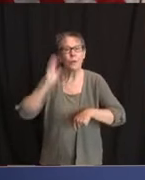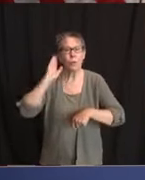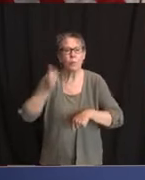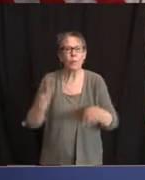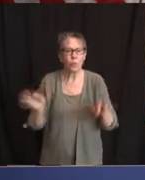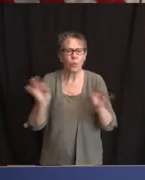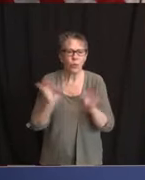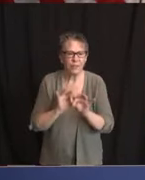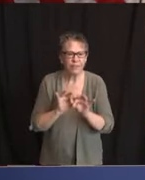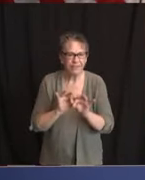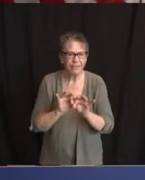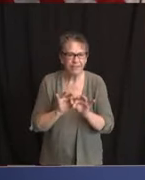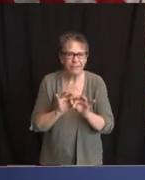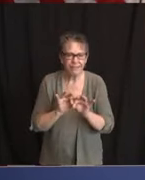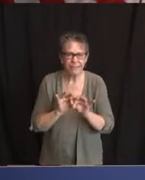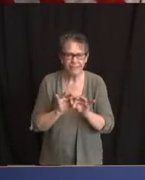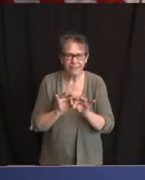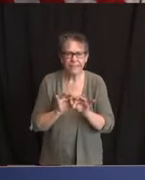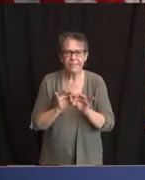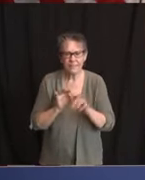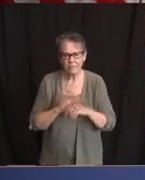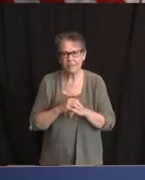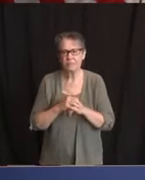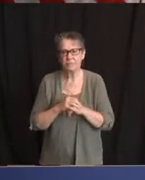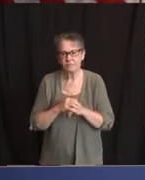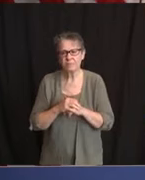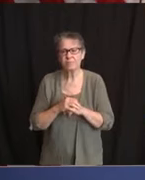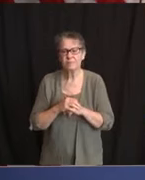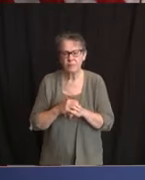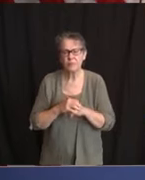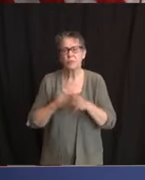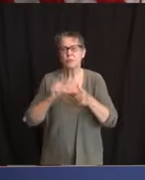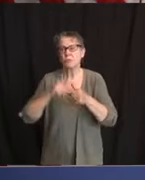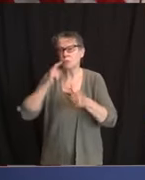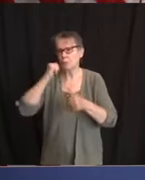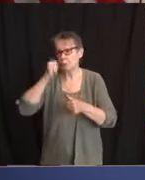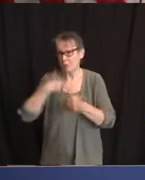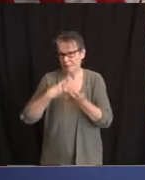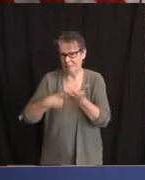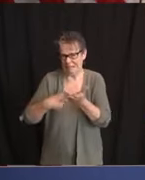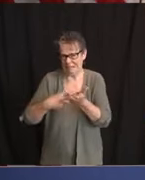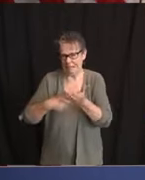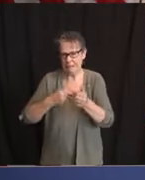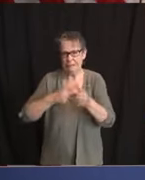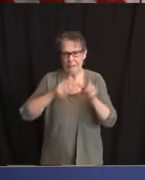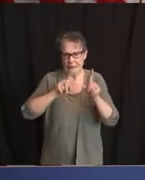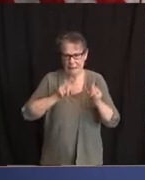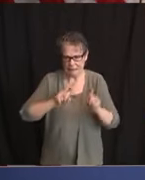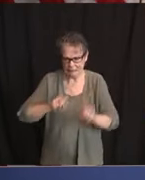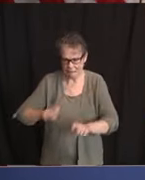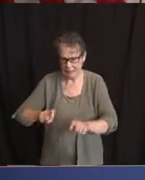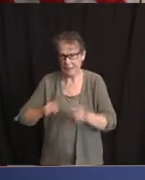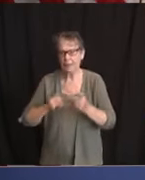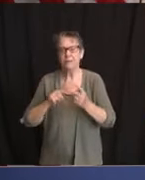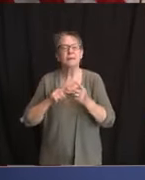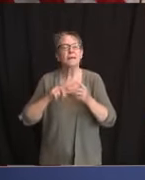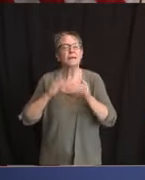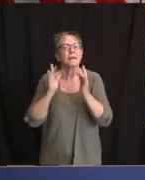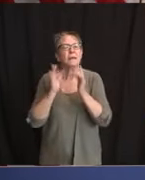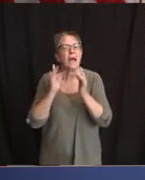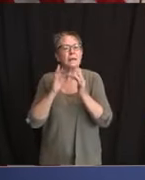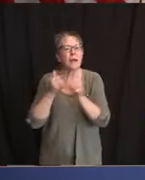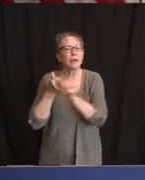I said, if I have my druthers, I hope by the end of this week we'll be able to talk about other date certain steps we can make. Election day in a lot of